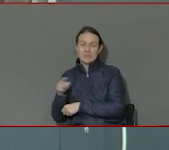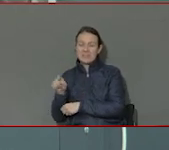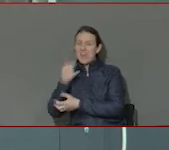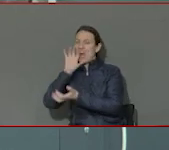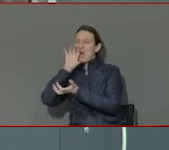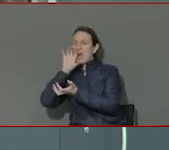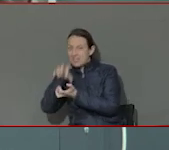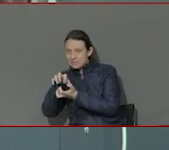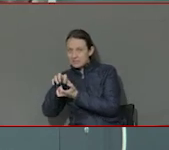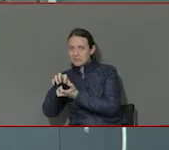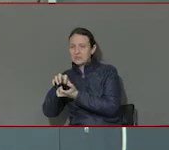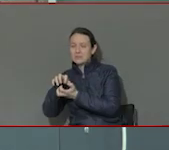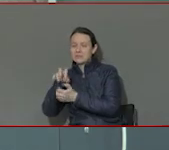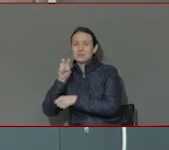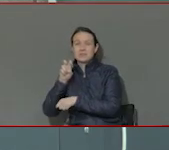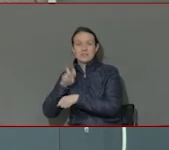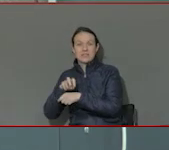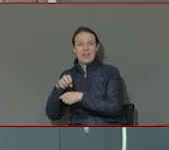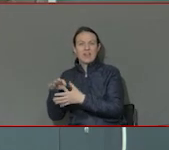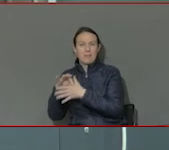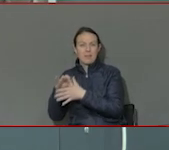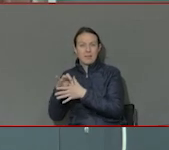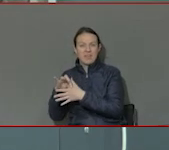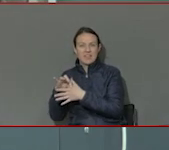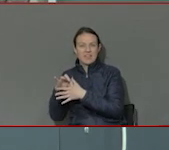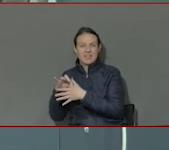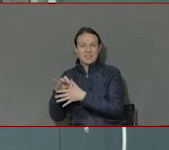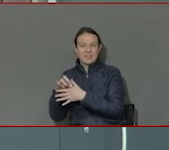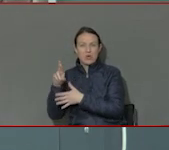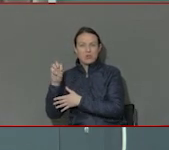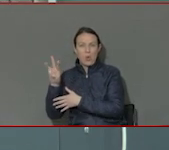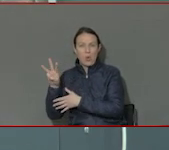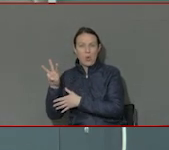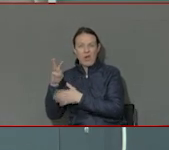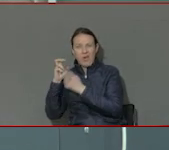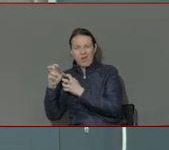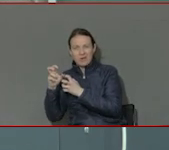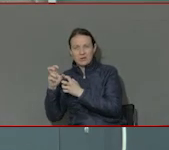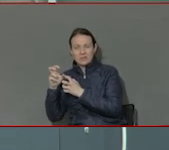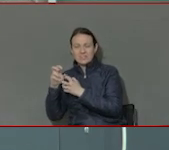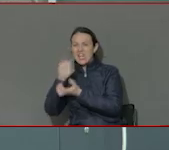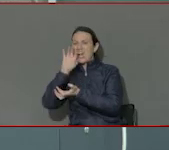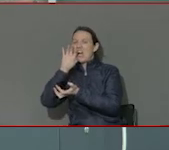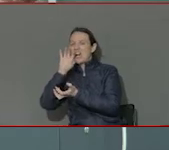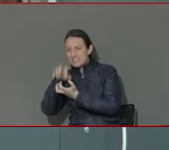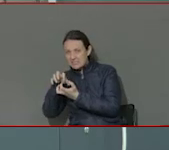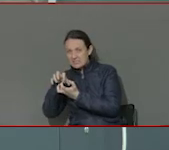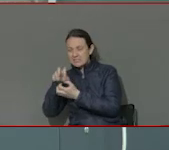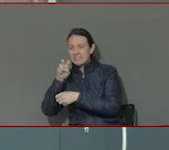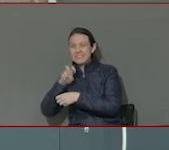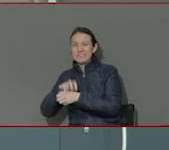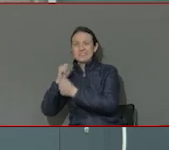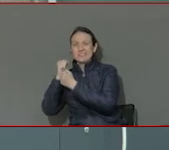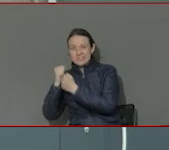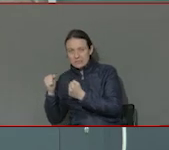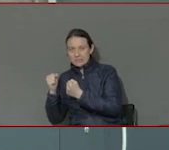bite the meat, which is raw and hard, the biting force will be what? Will be